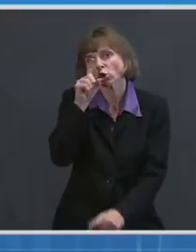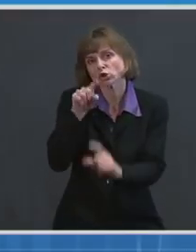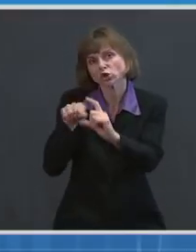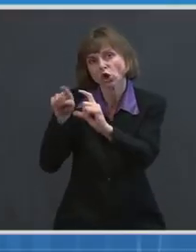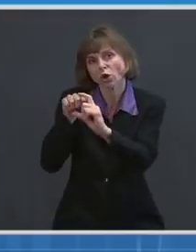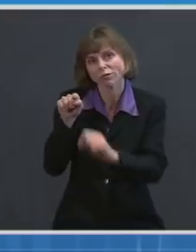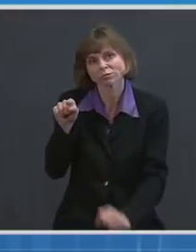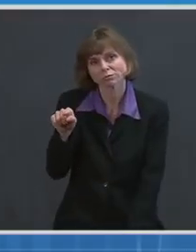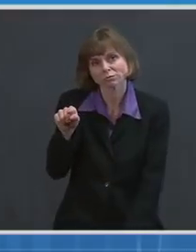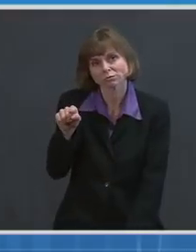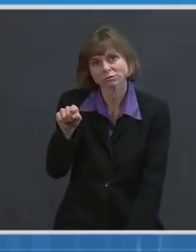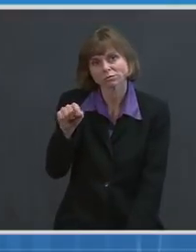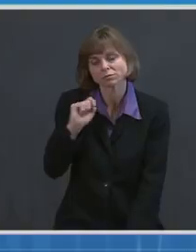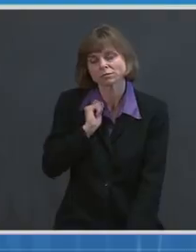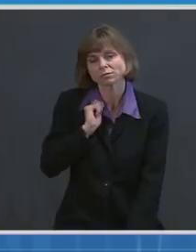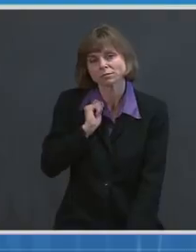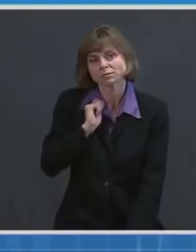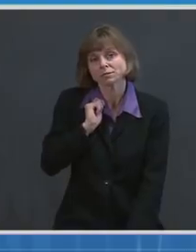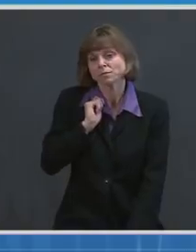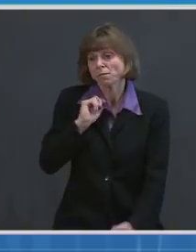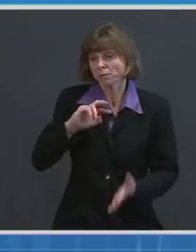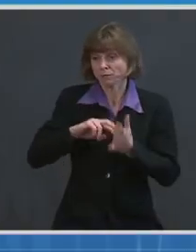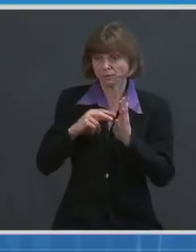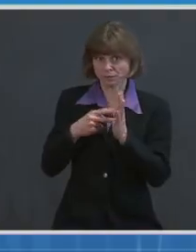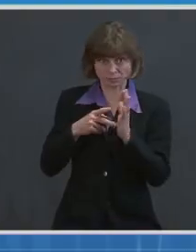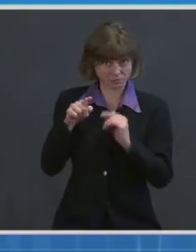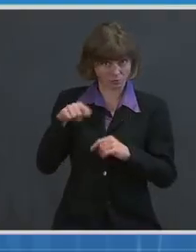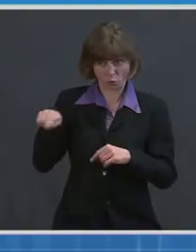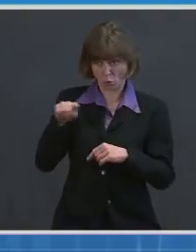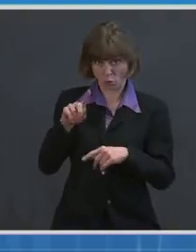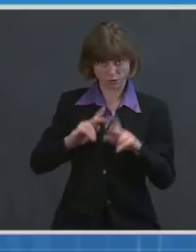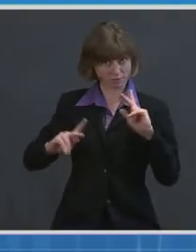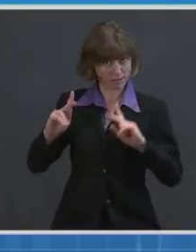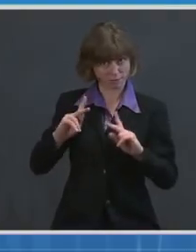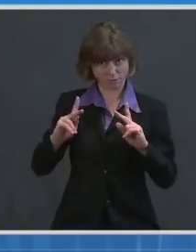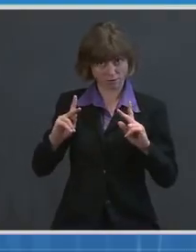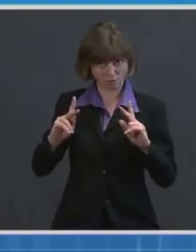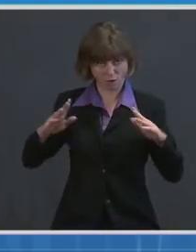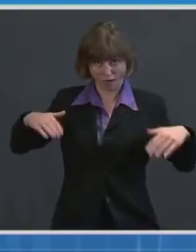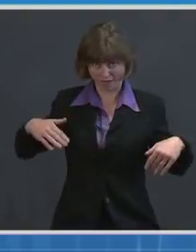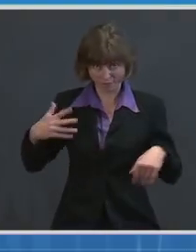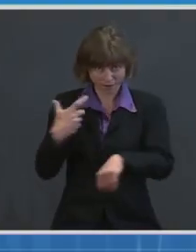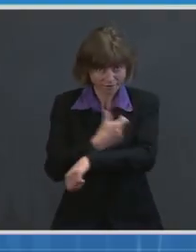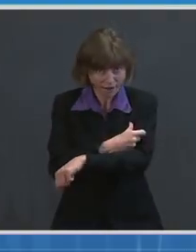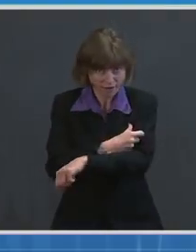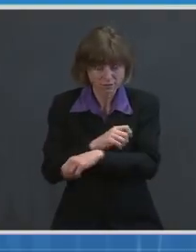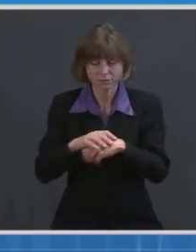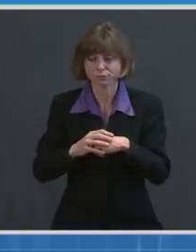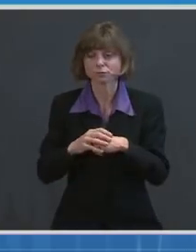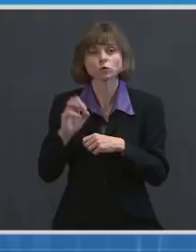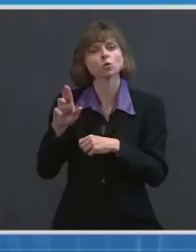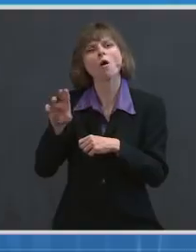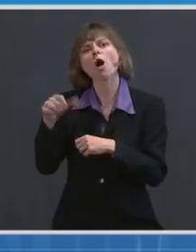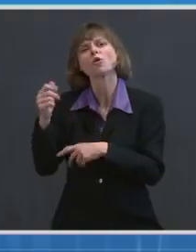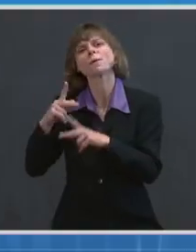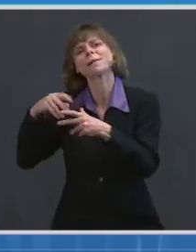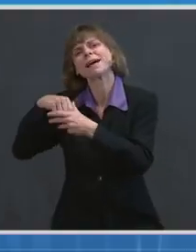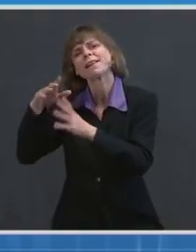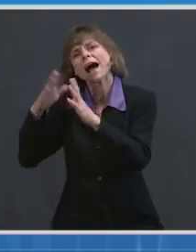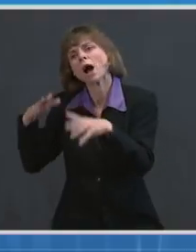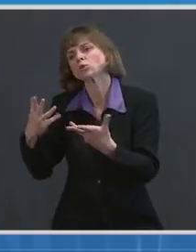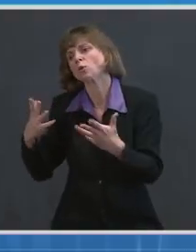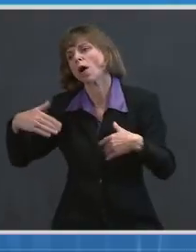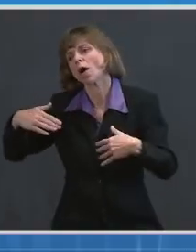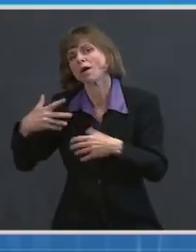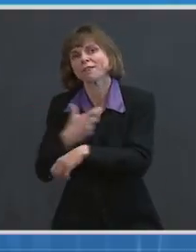This means that none of the unvaccinated people or any unvaccinated members of their households, for